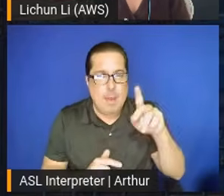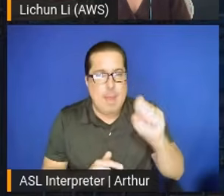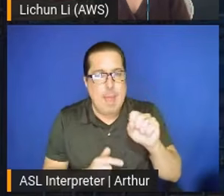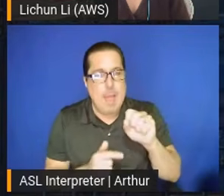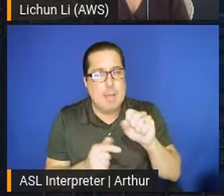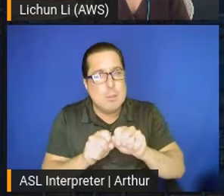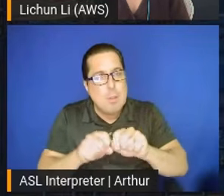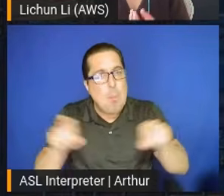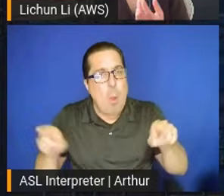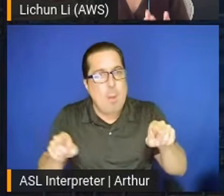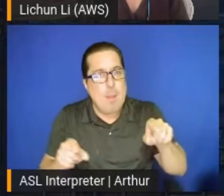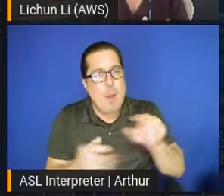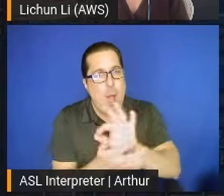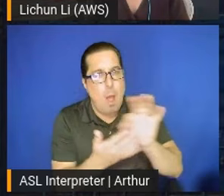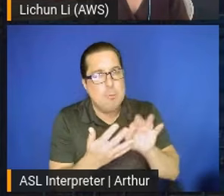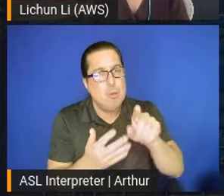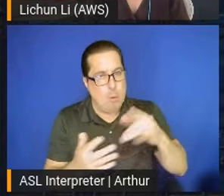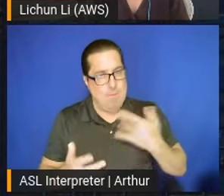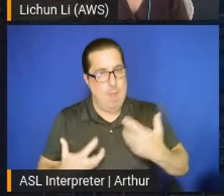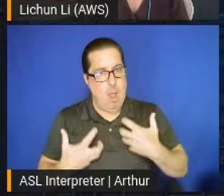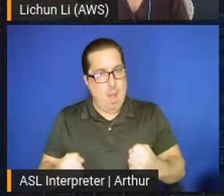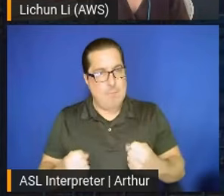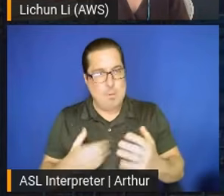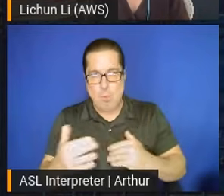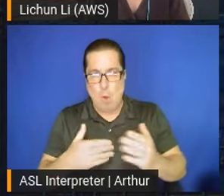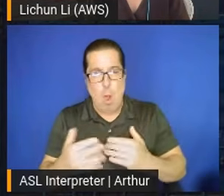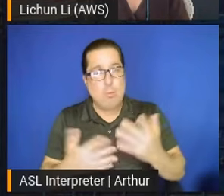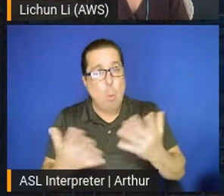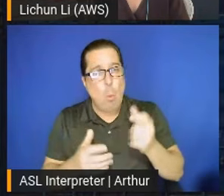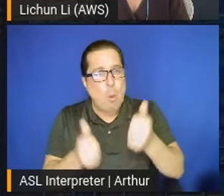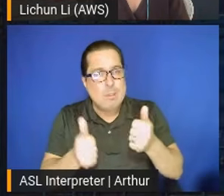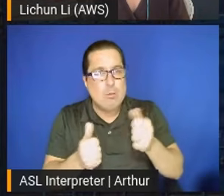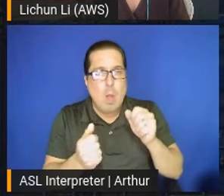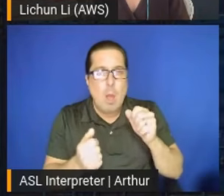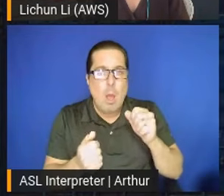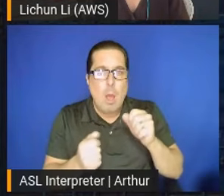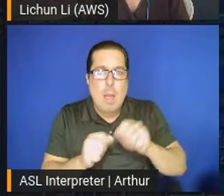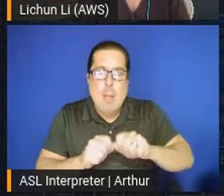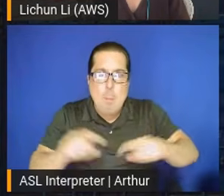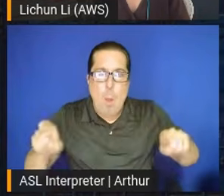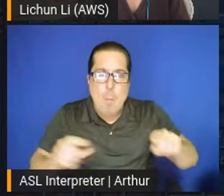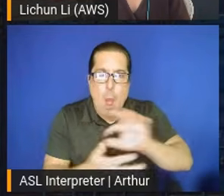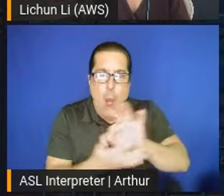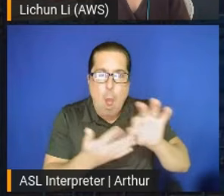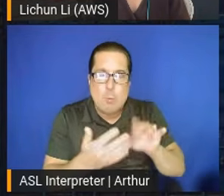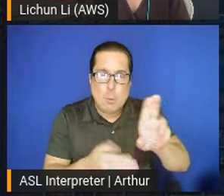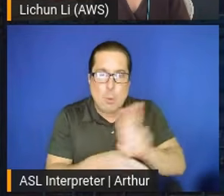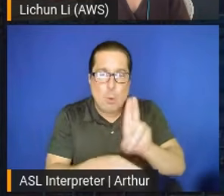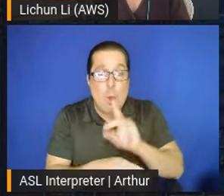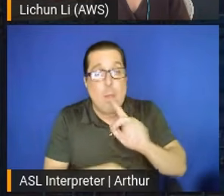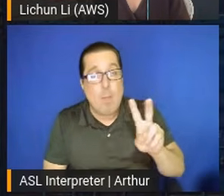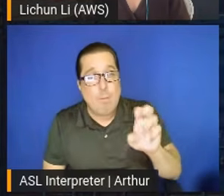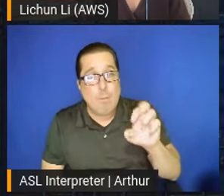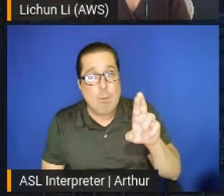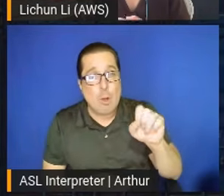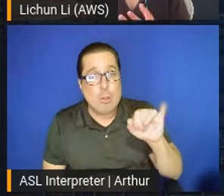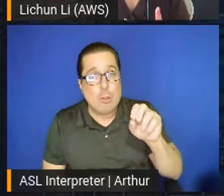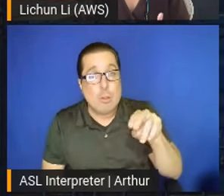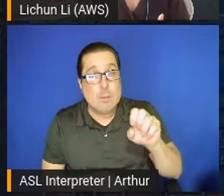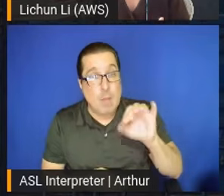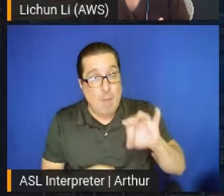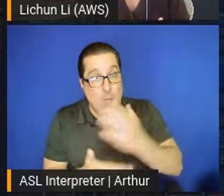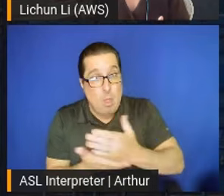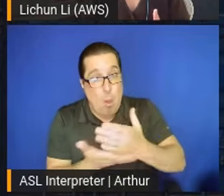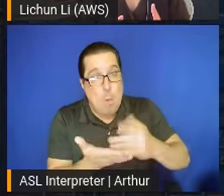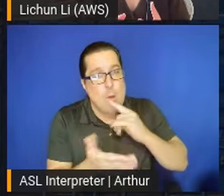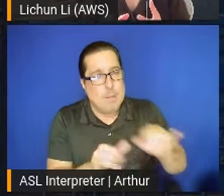you can be confident, regardless which deployment options they're using, the versions of the components are the same. Now,